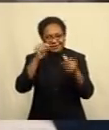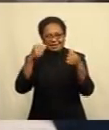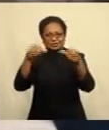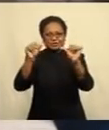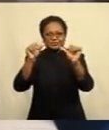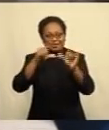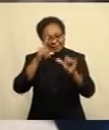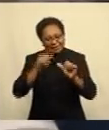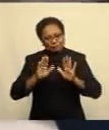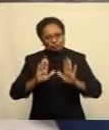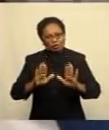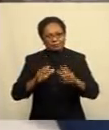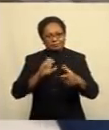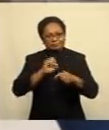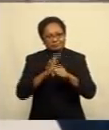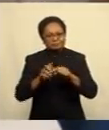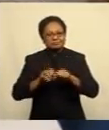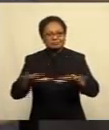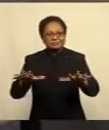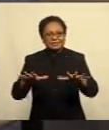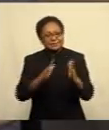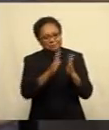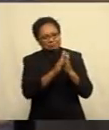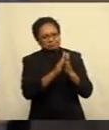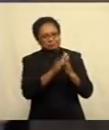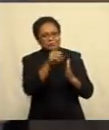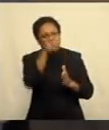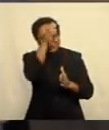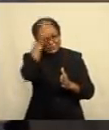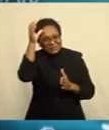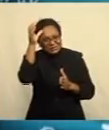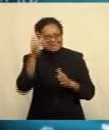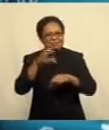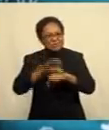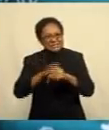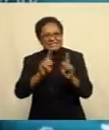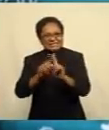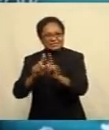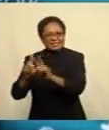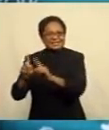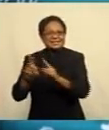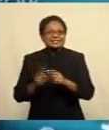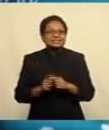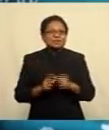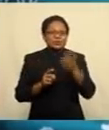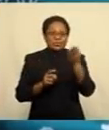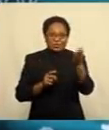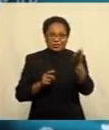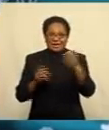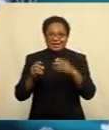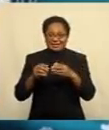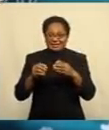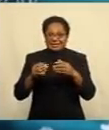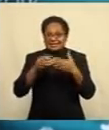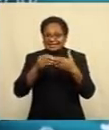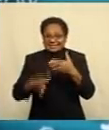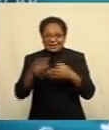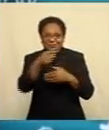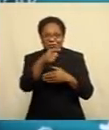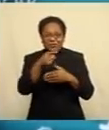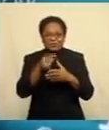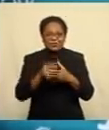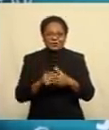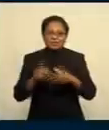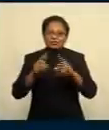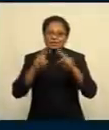commending Fiji's frontline workers and their sacrifice, Unity Fiji party leader Savinathan Narumbe says a united front is needed to fight